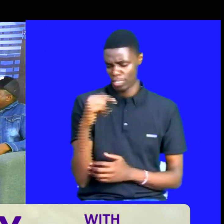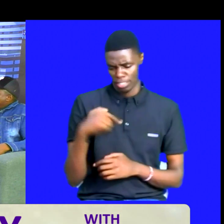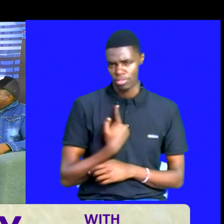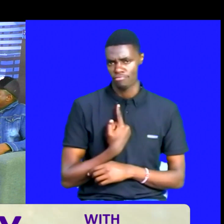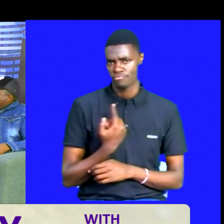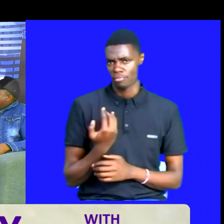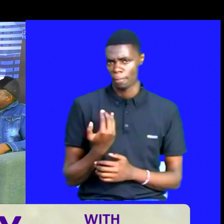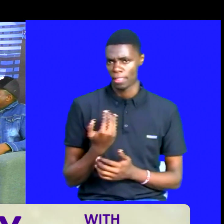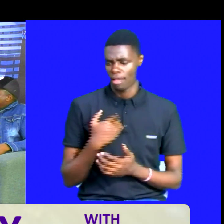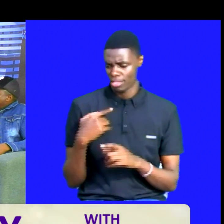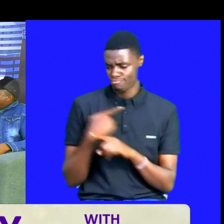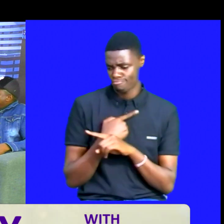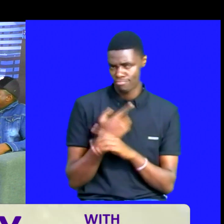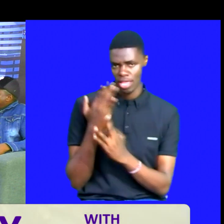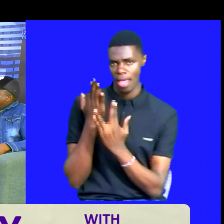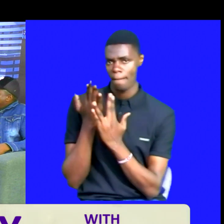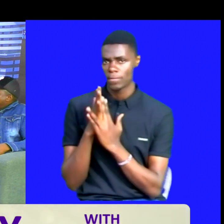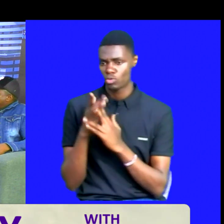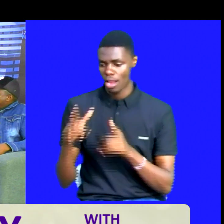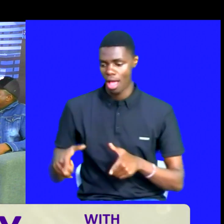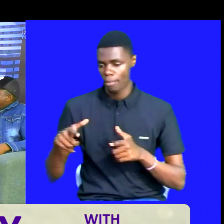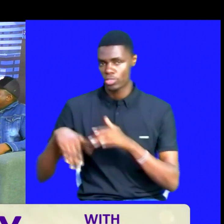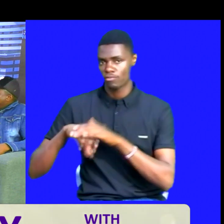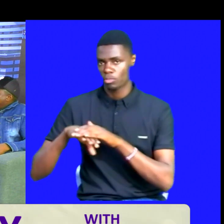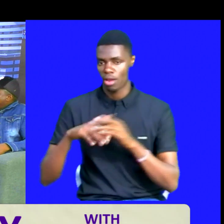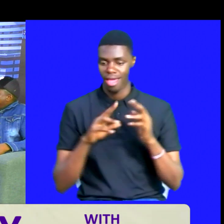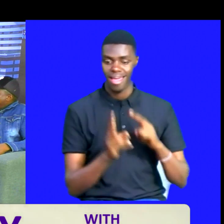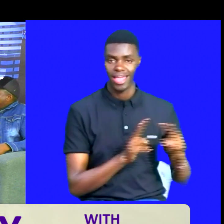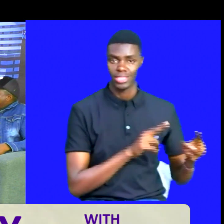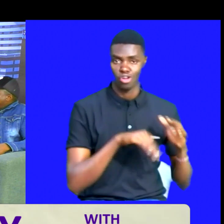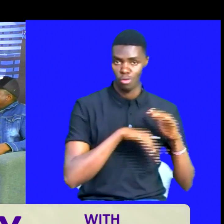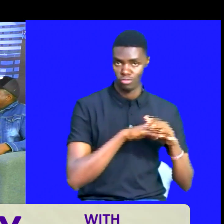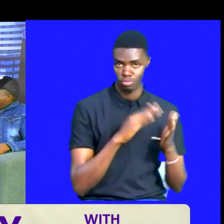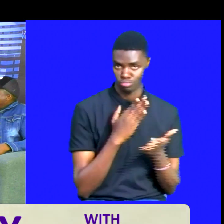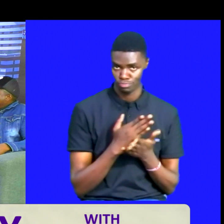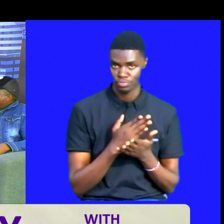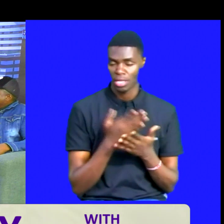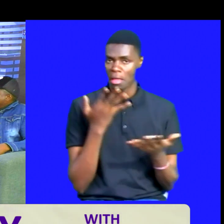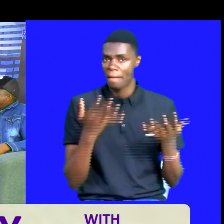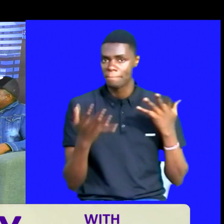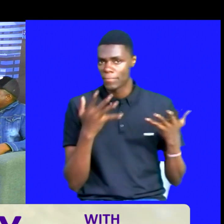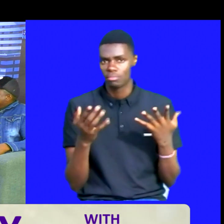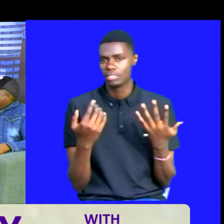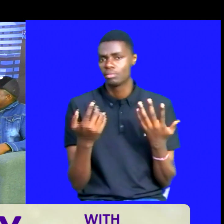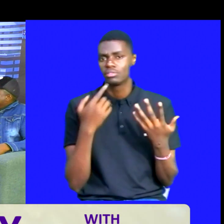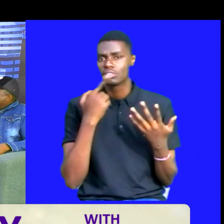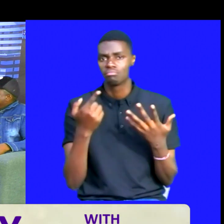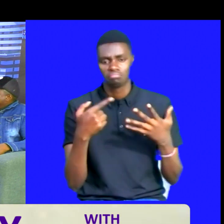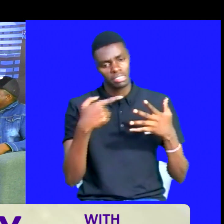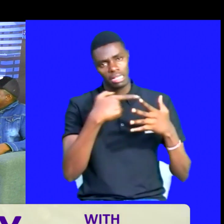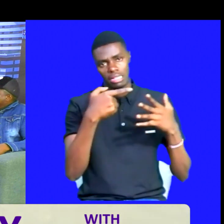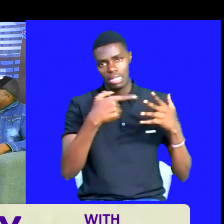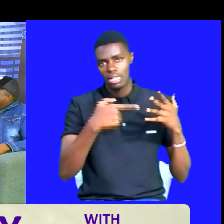there's that difference between amputee football and the able-bodied football kama kawaida. Maybe you could just outline the